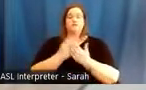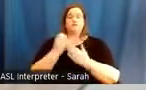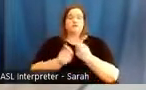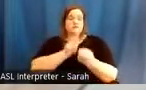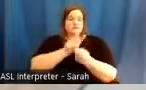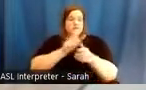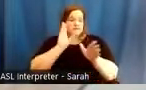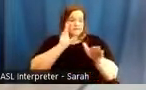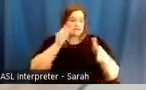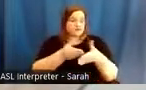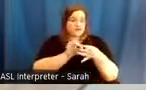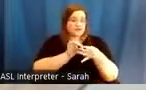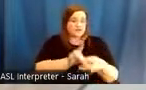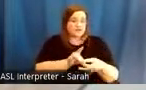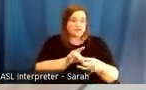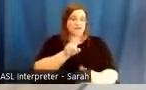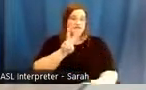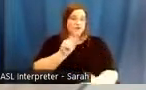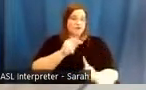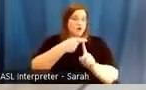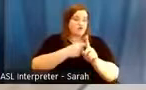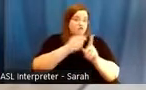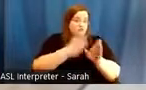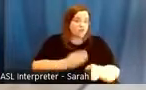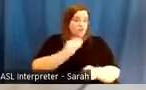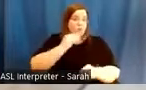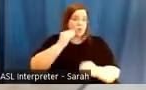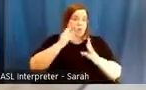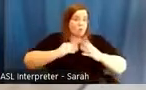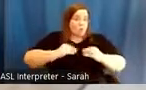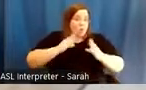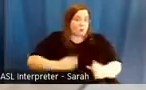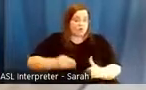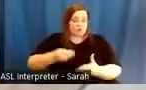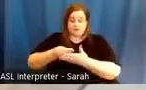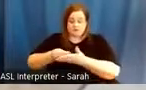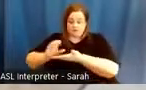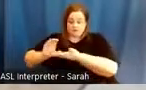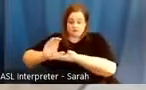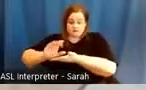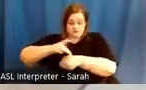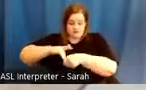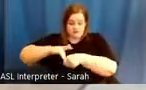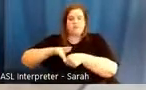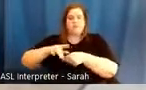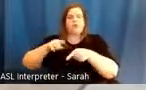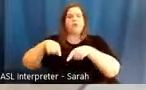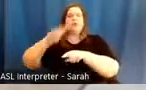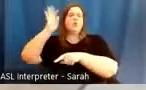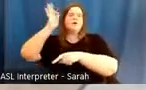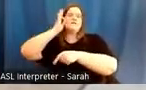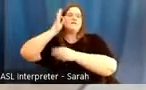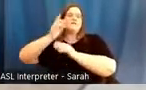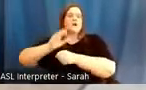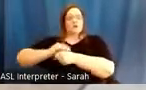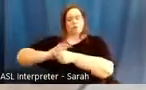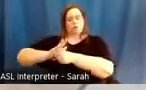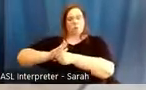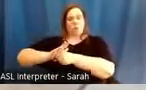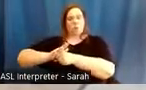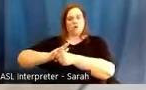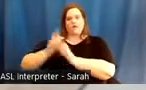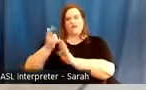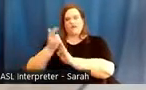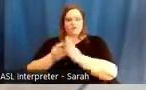to connecting Vermont renters and homeowners with funds made available through federal COVID legislation to help get caught up with rent, with